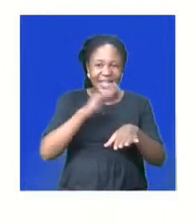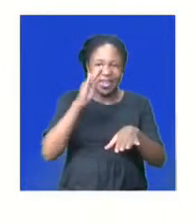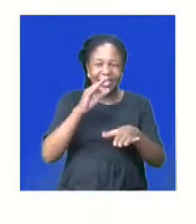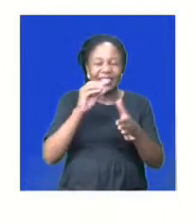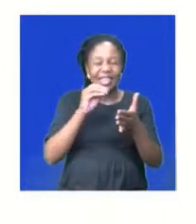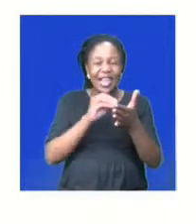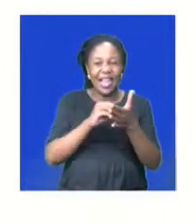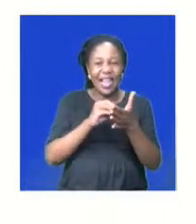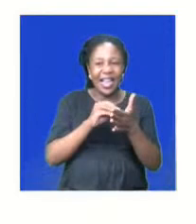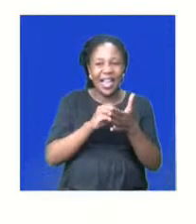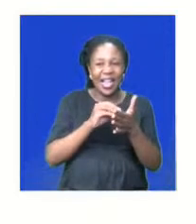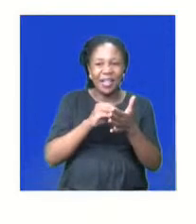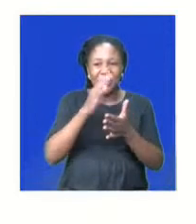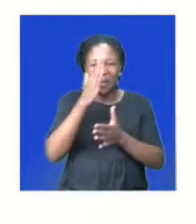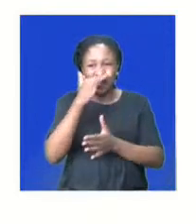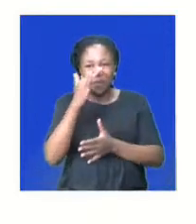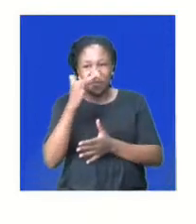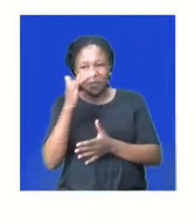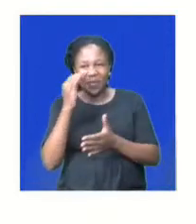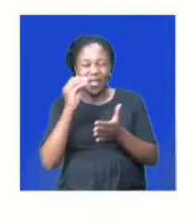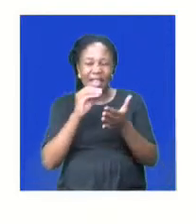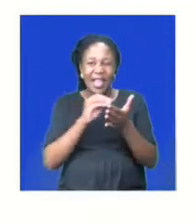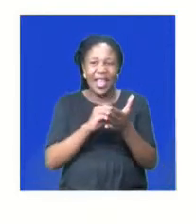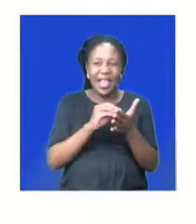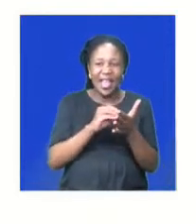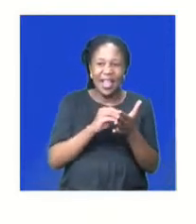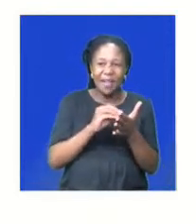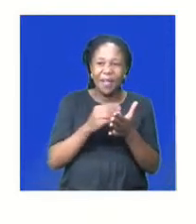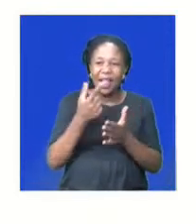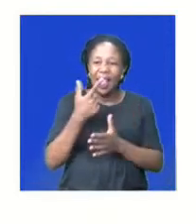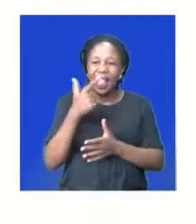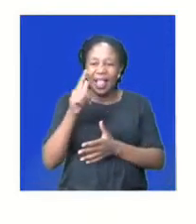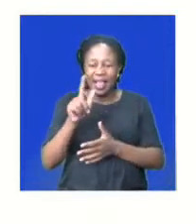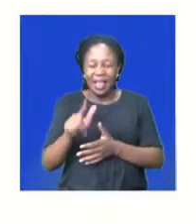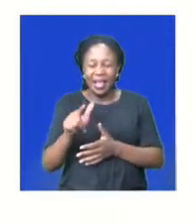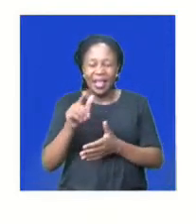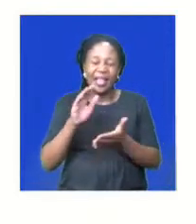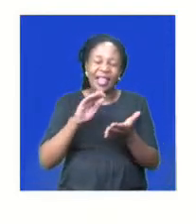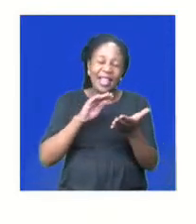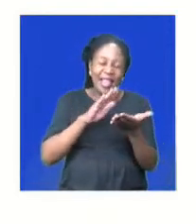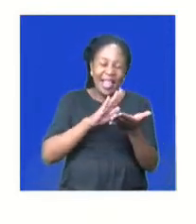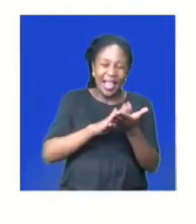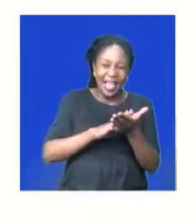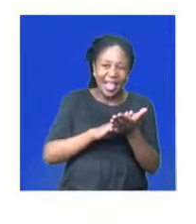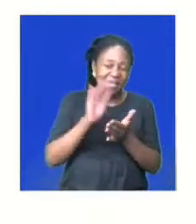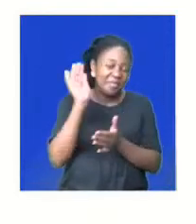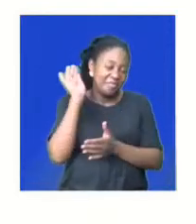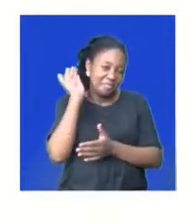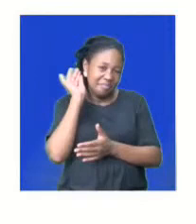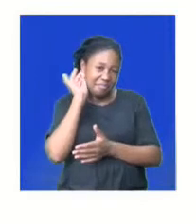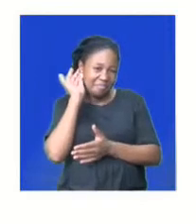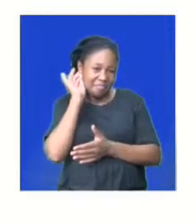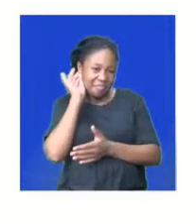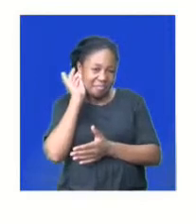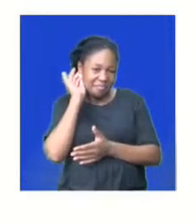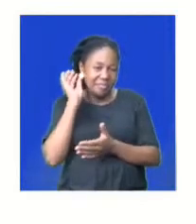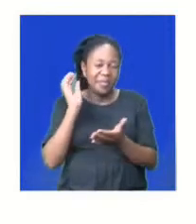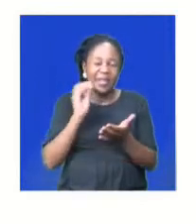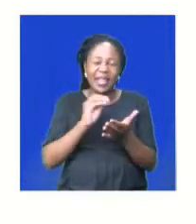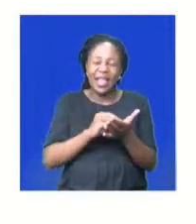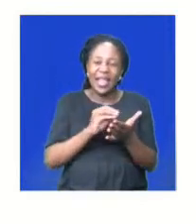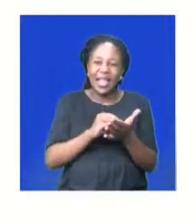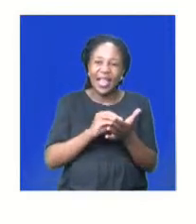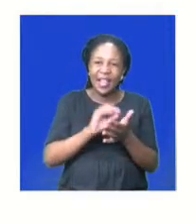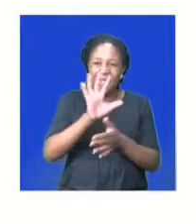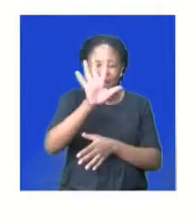taste, the sense of sight, and the sense of hearing. There are 5